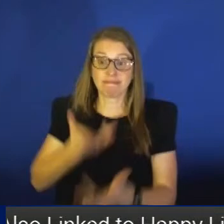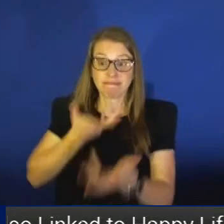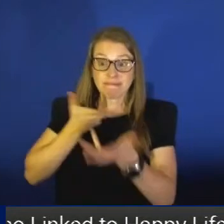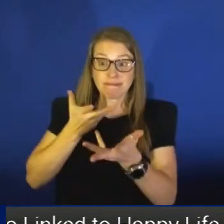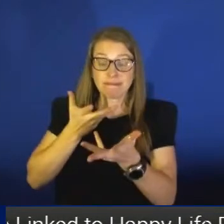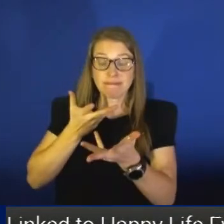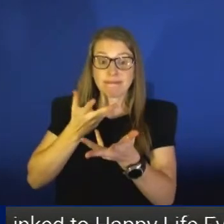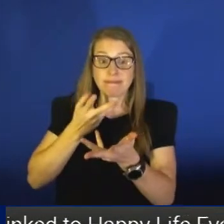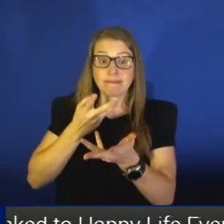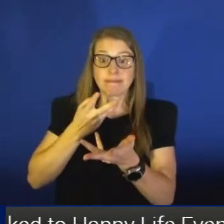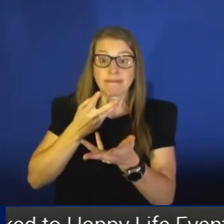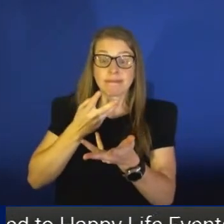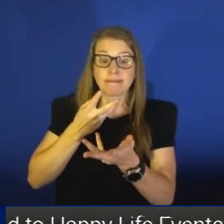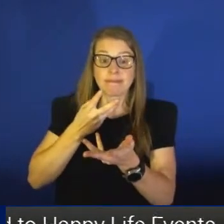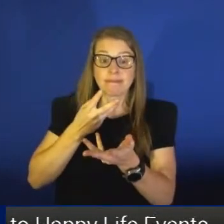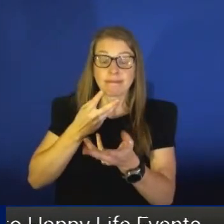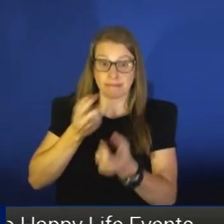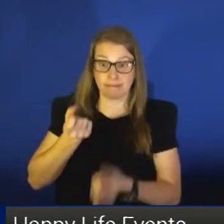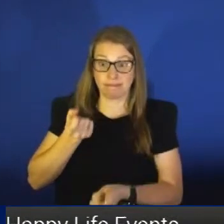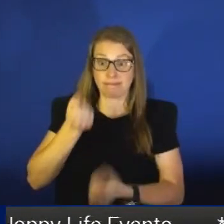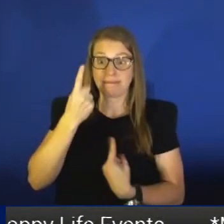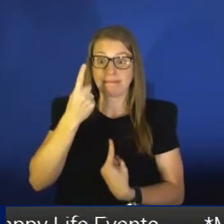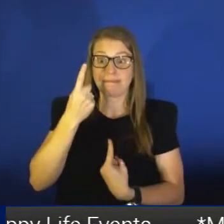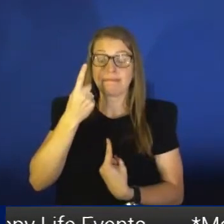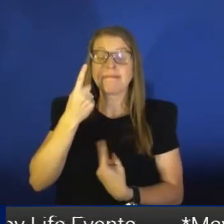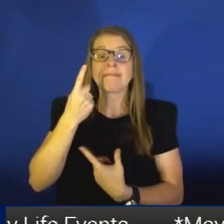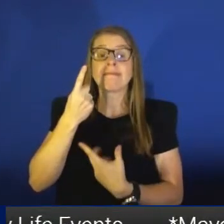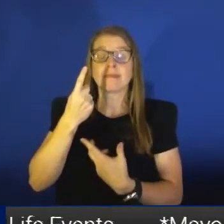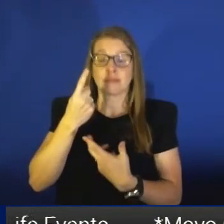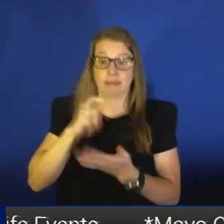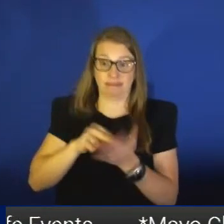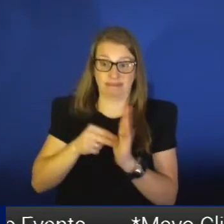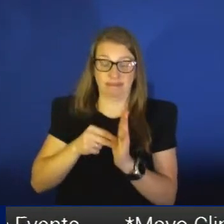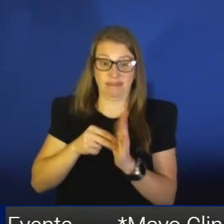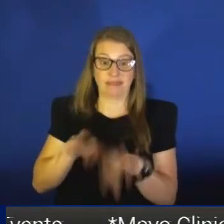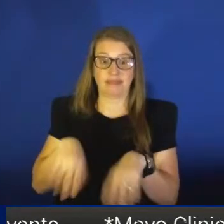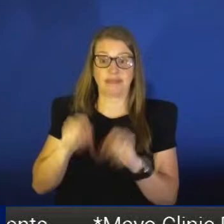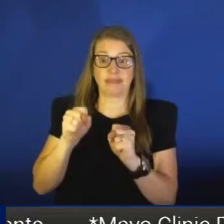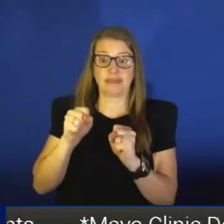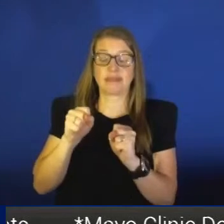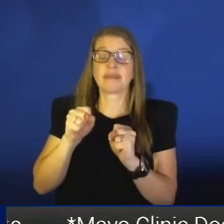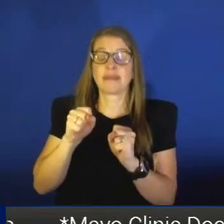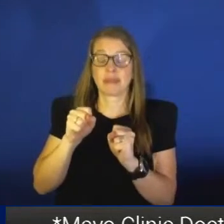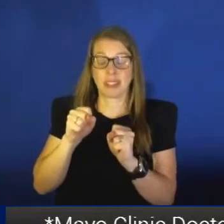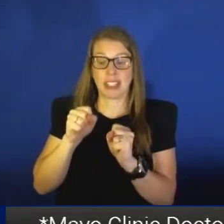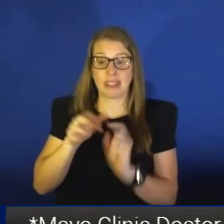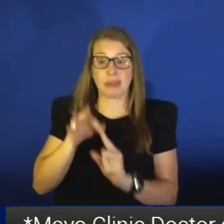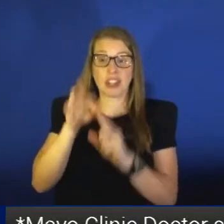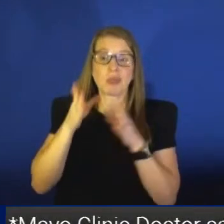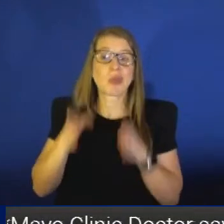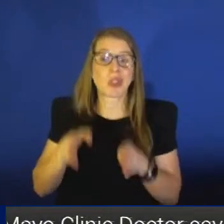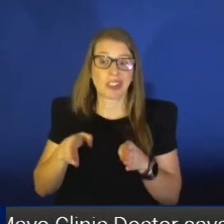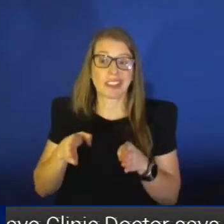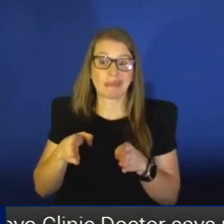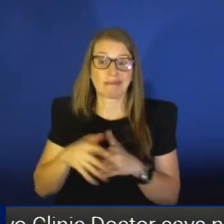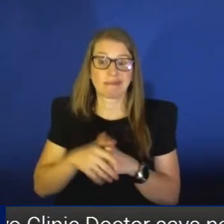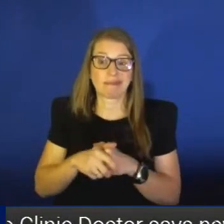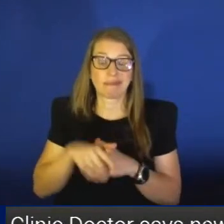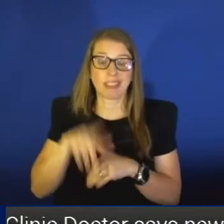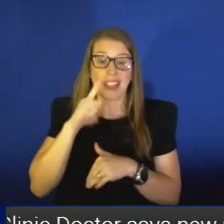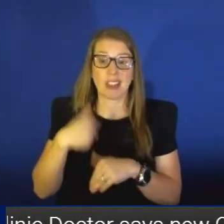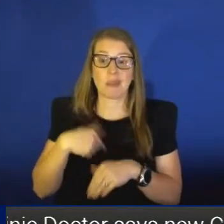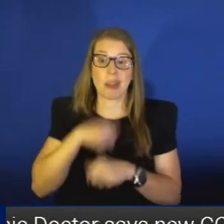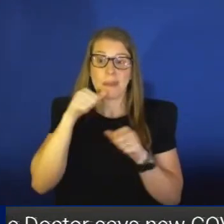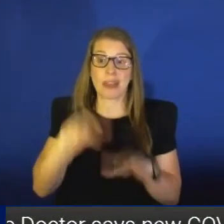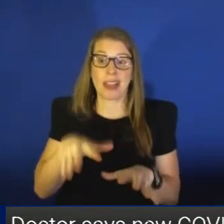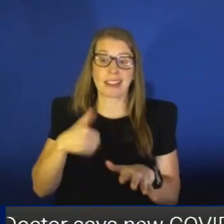personally and directly with the patient takes a special talent. It takes a special person. And I think we're blessed to have a lot of special